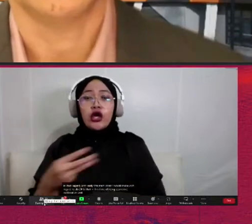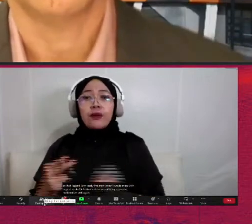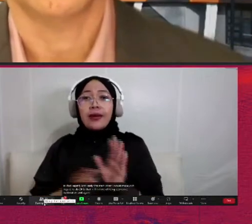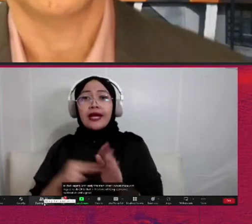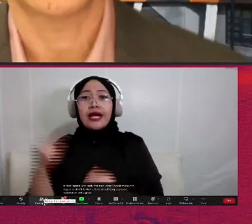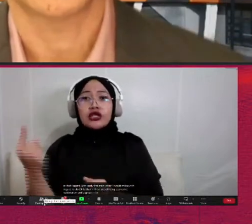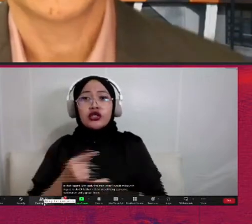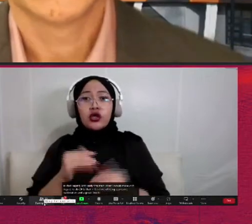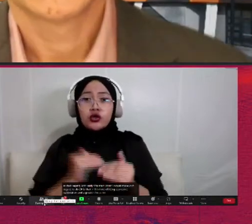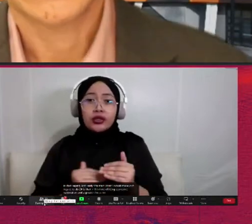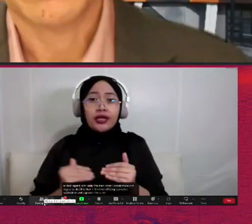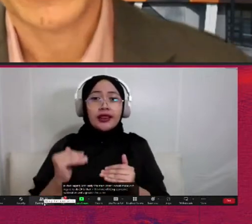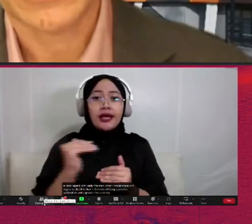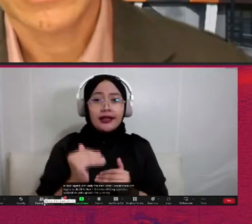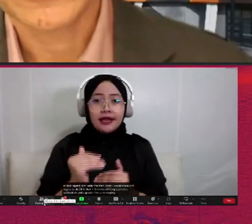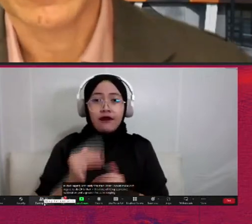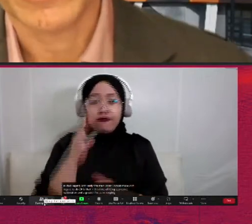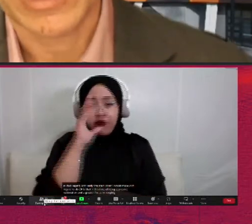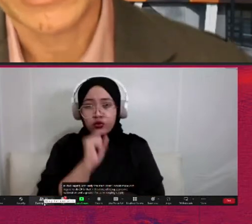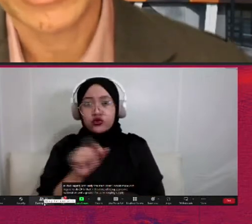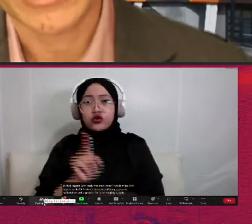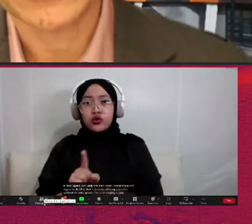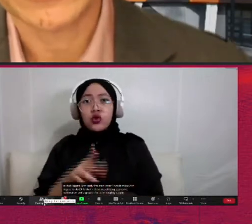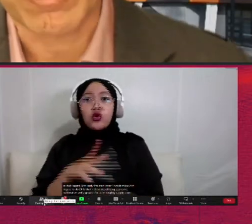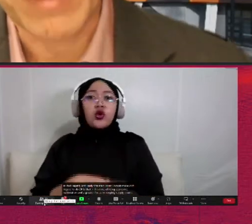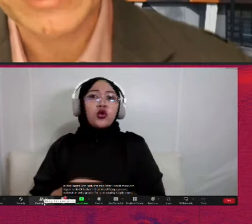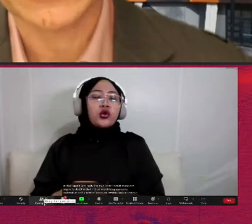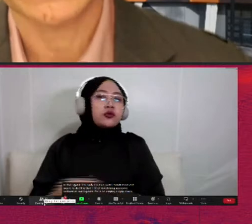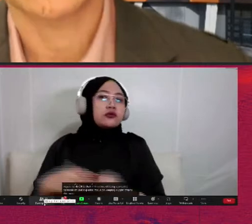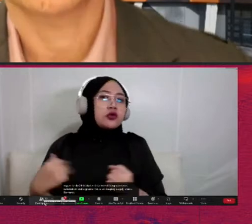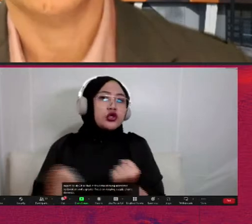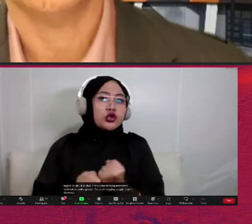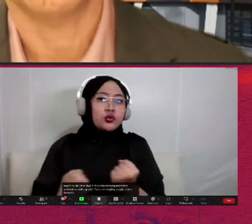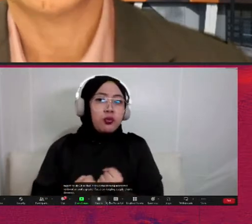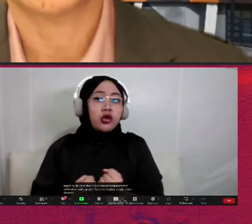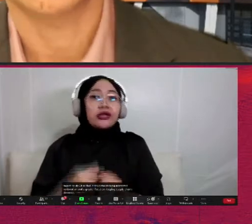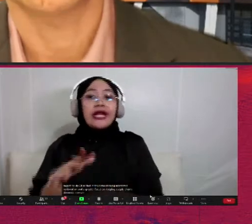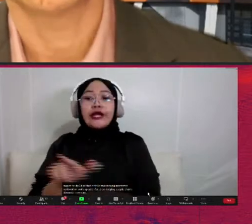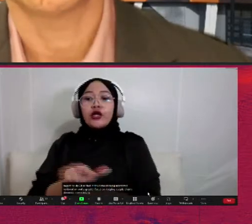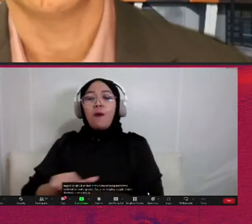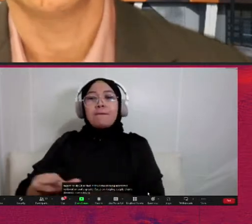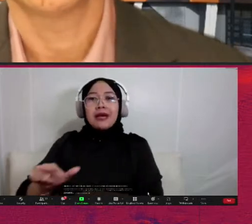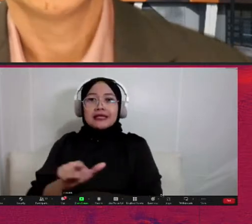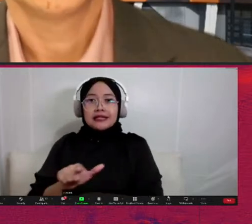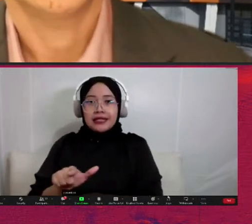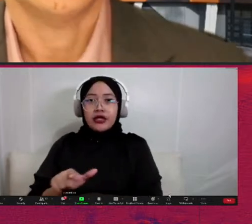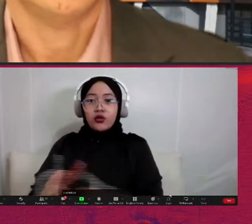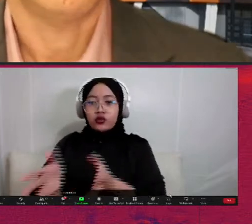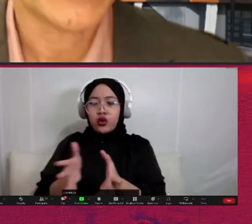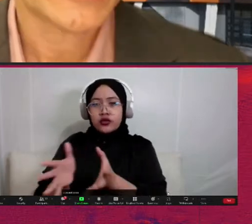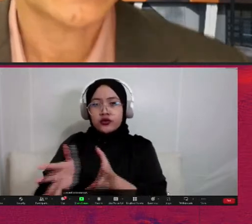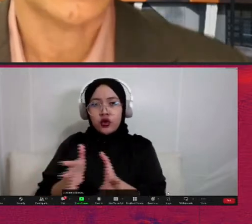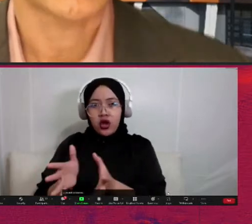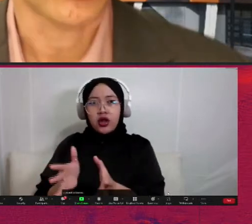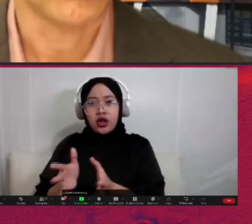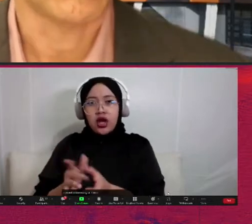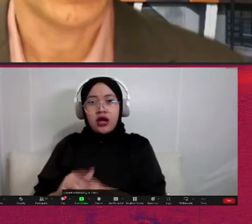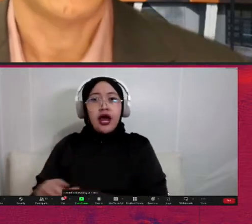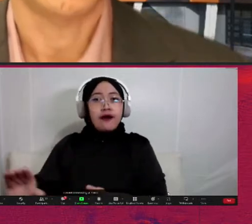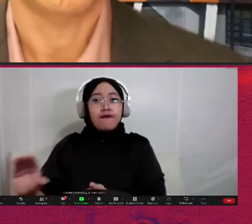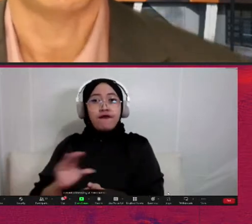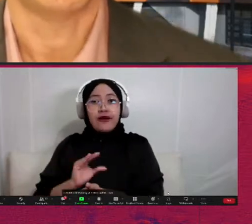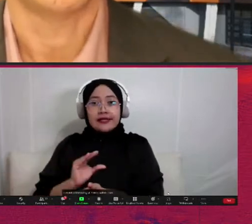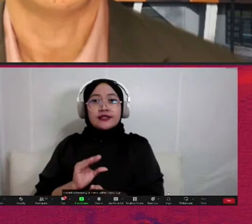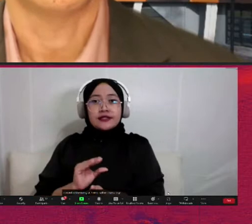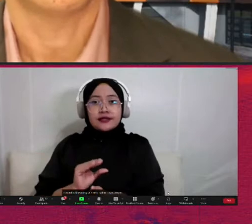and a greater focus on keeping supply chains domestically controlled, investing at home